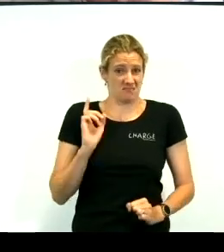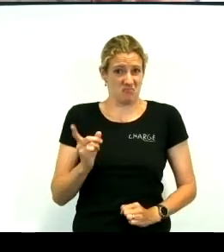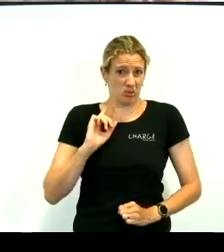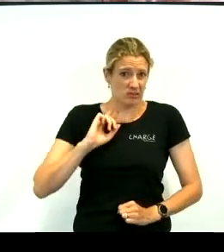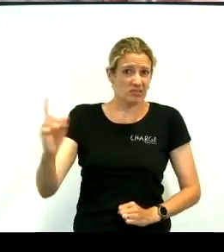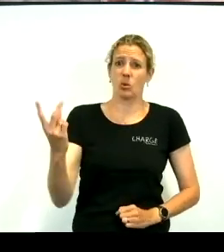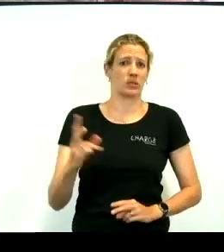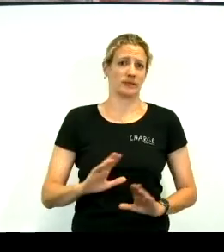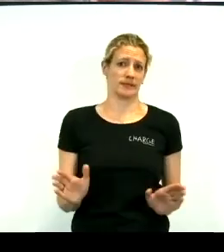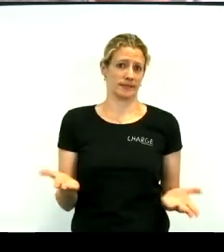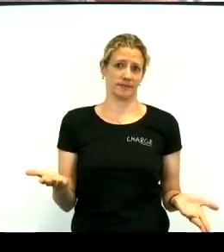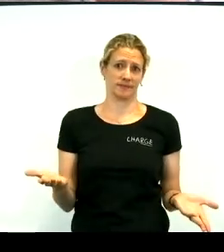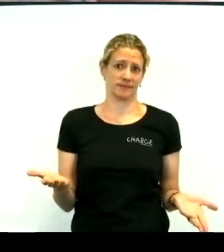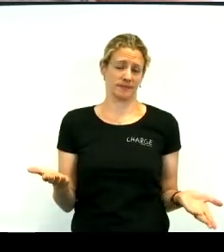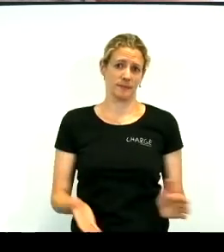Okay.